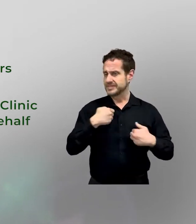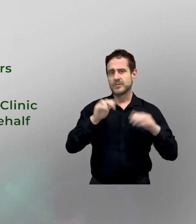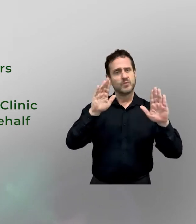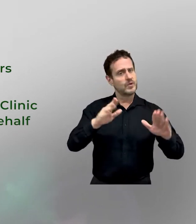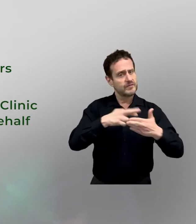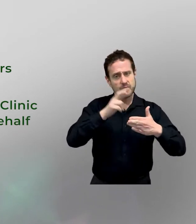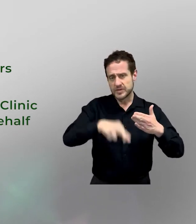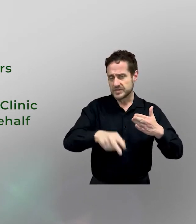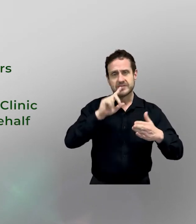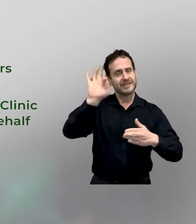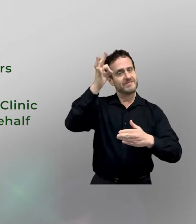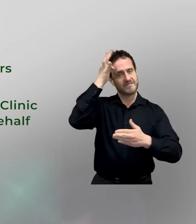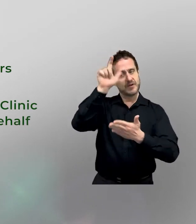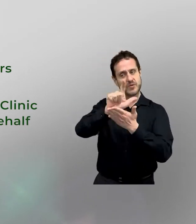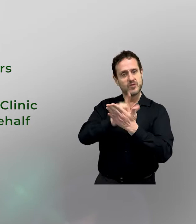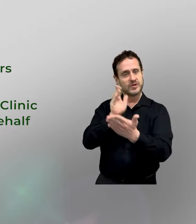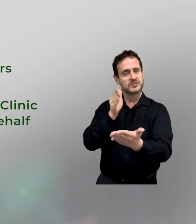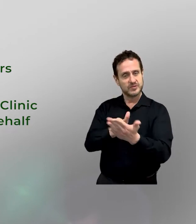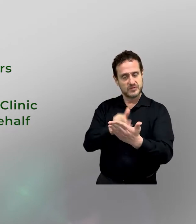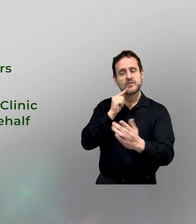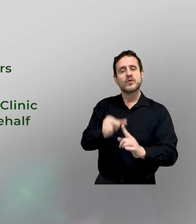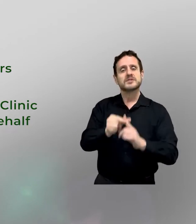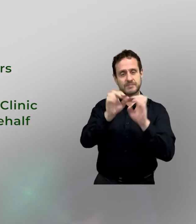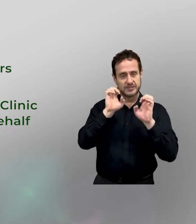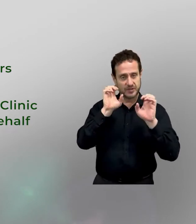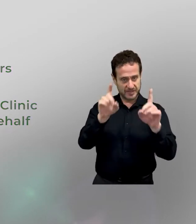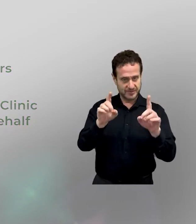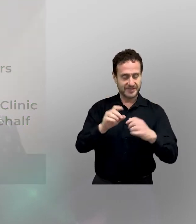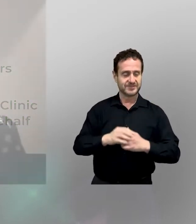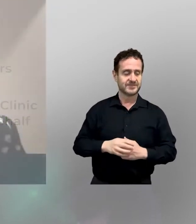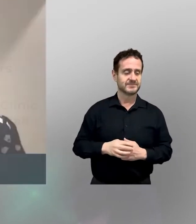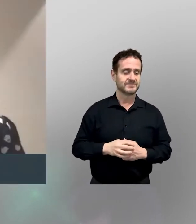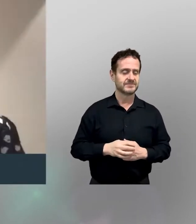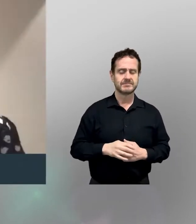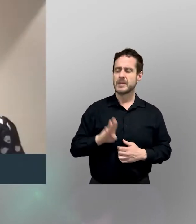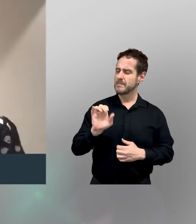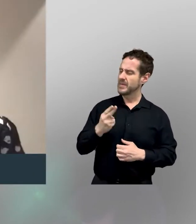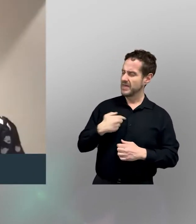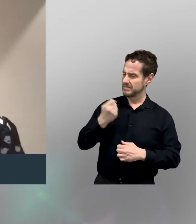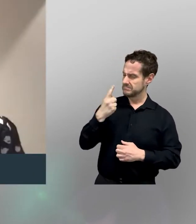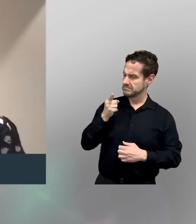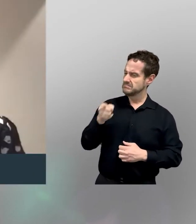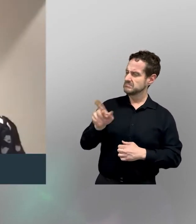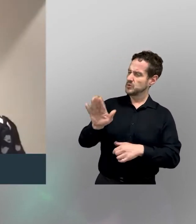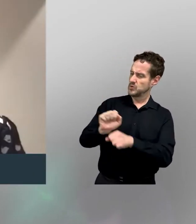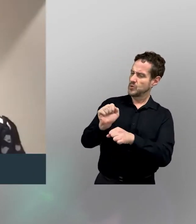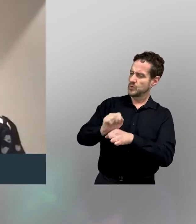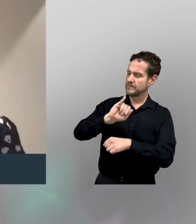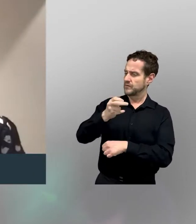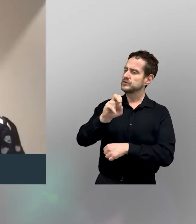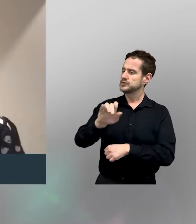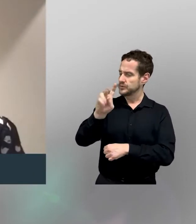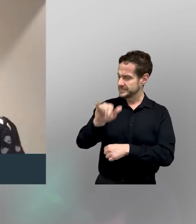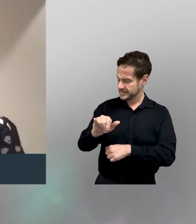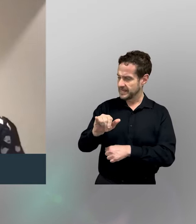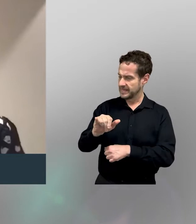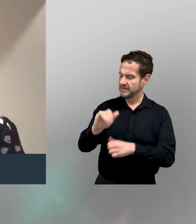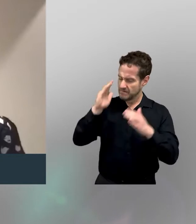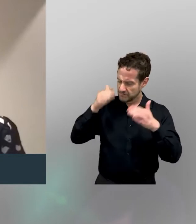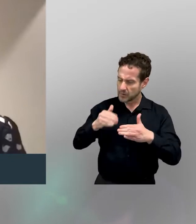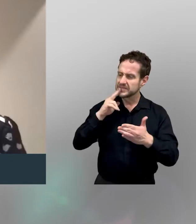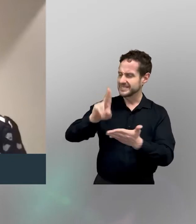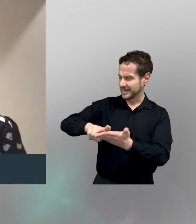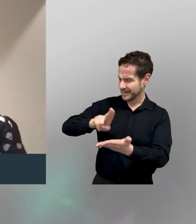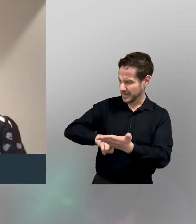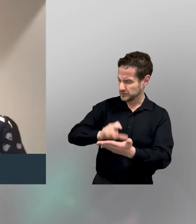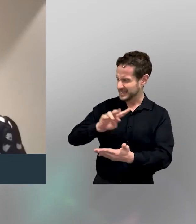unprecedented results in federal litigation for a special education client. Beth, I understand that your work at Jones Day focuses